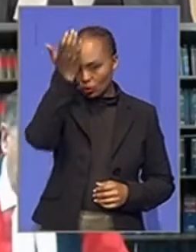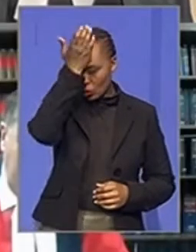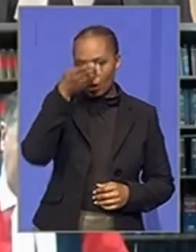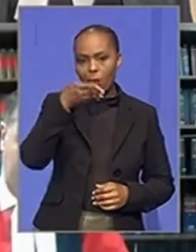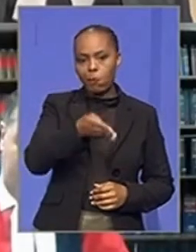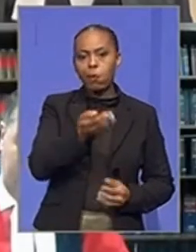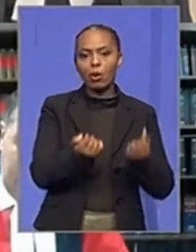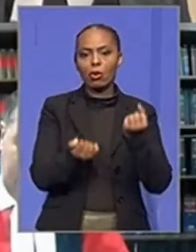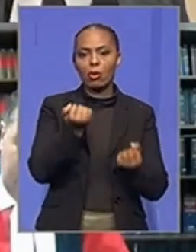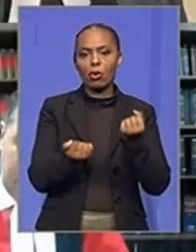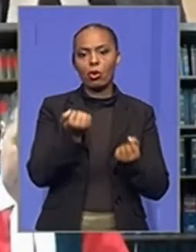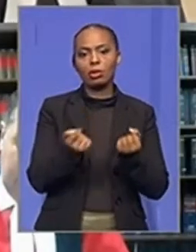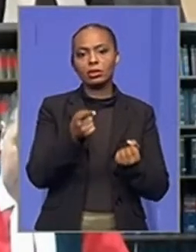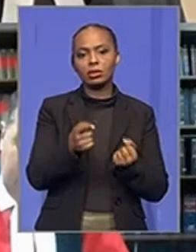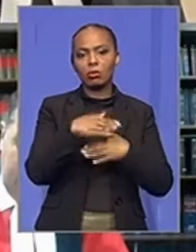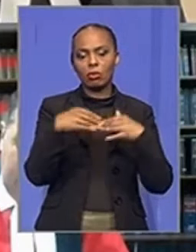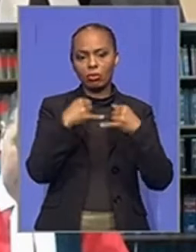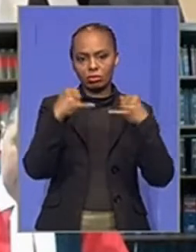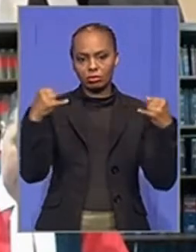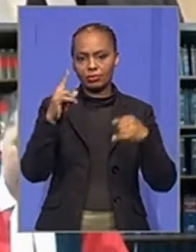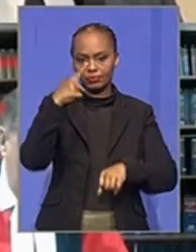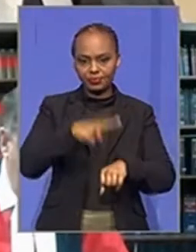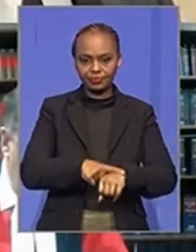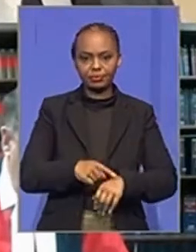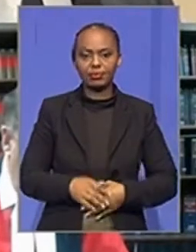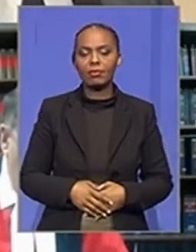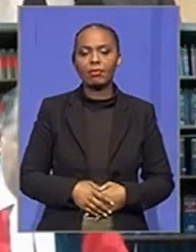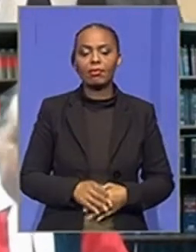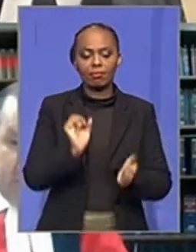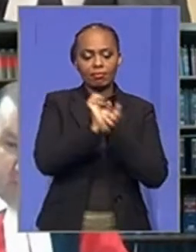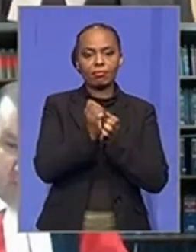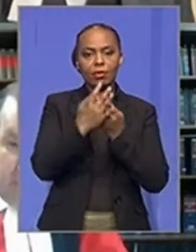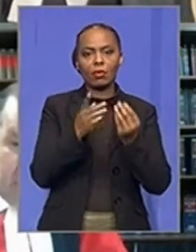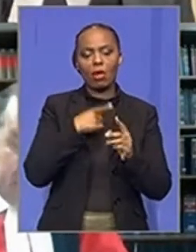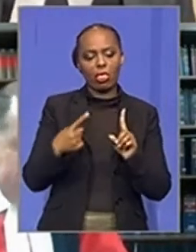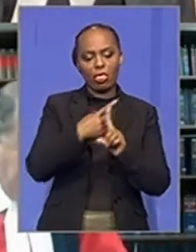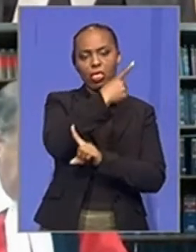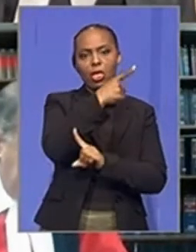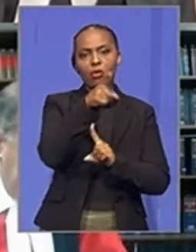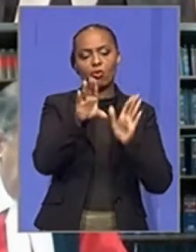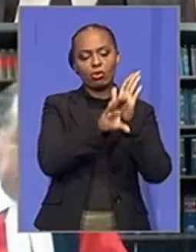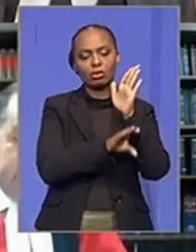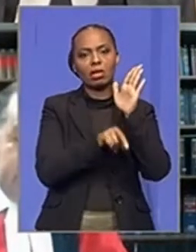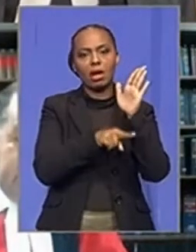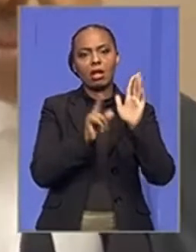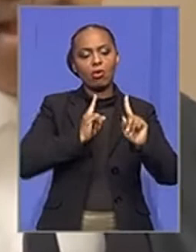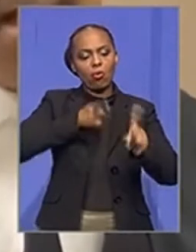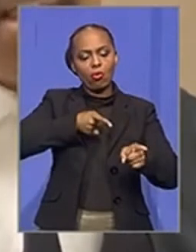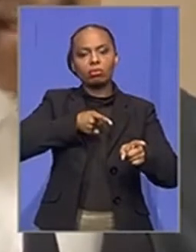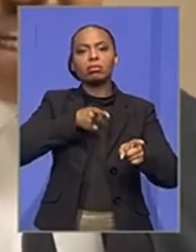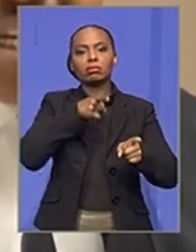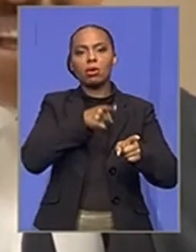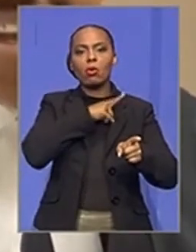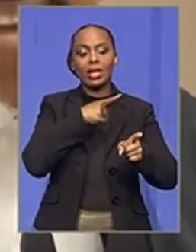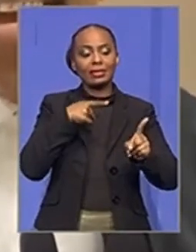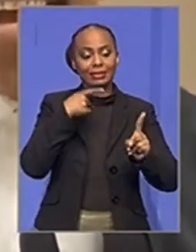la mathomo ga e sale a tsena kgolegong. O golegetse go tshela taelo ya kgorotsheko ya molaotheo yeo e beng e mo laela gore a